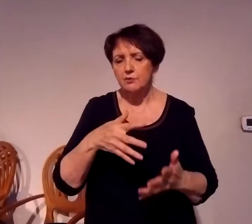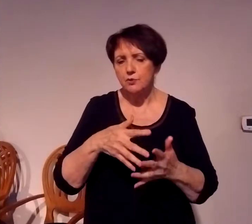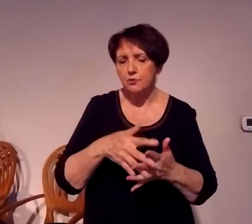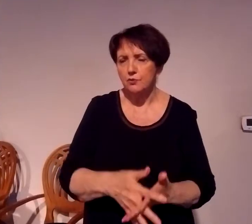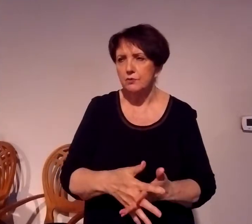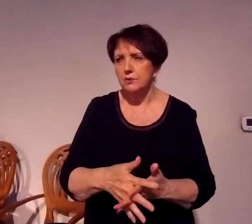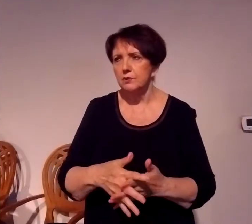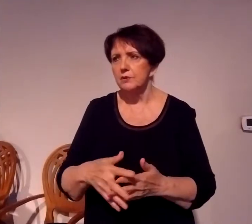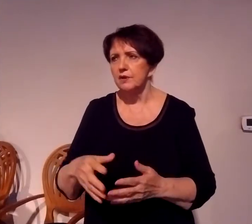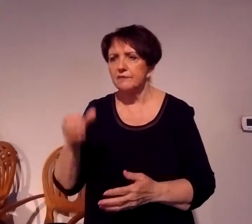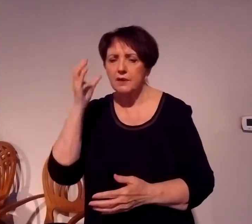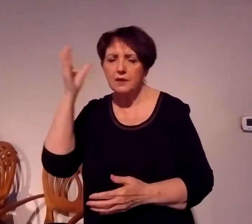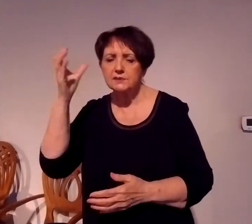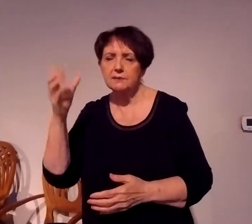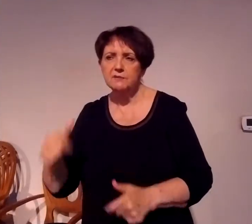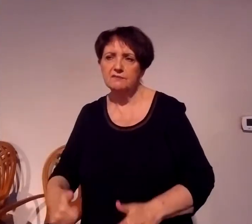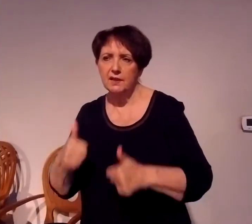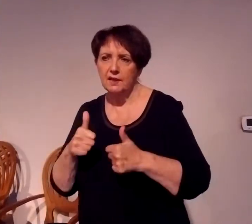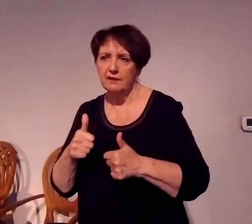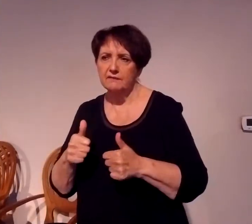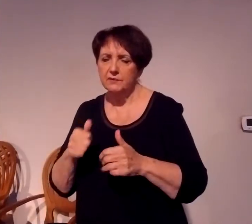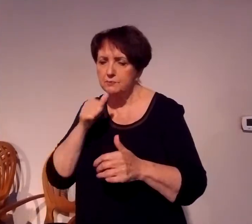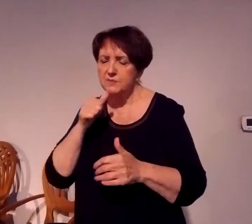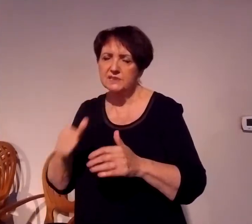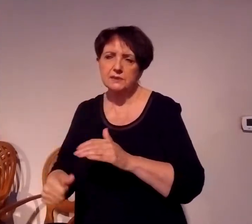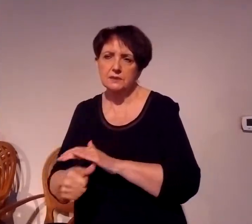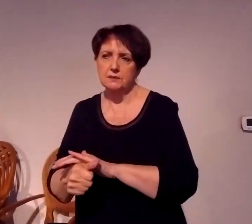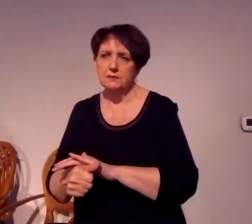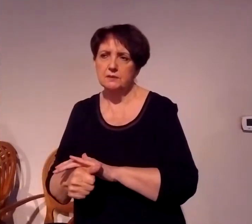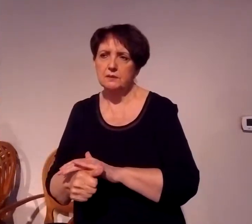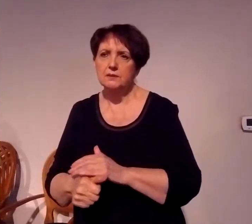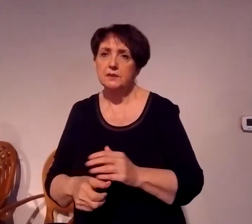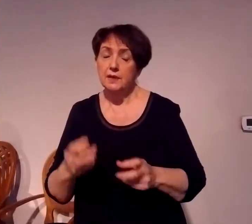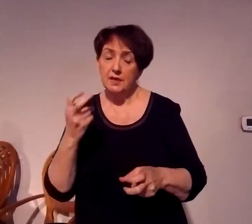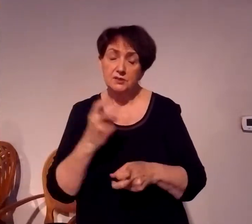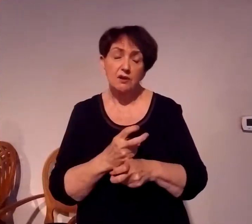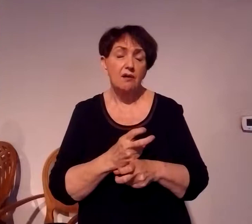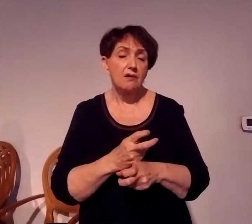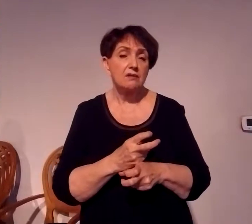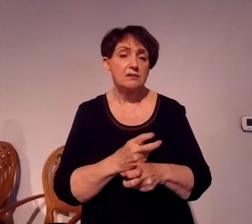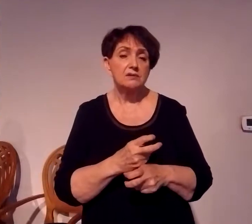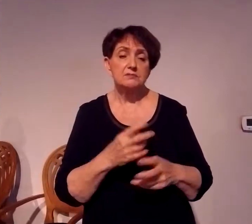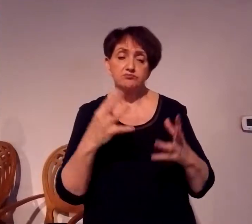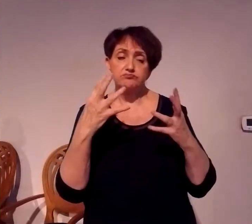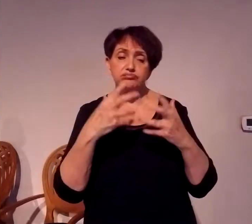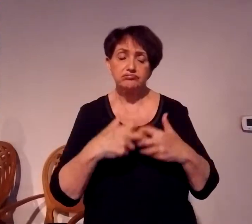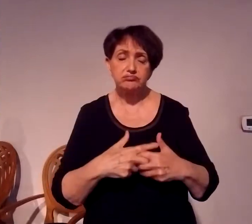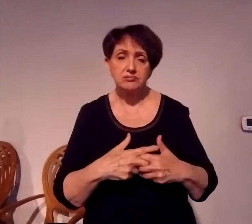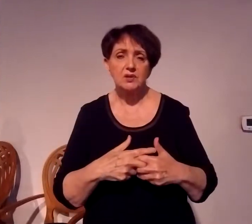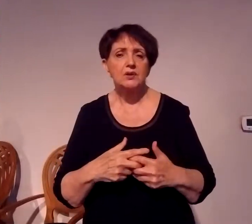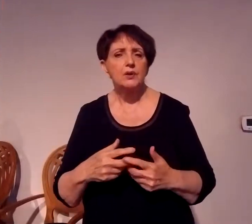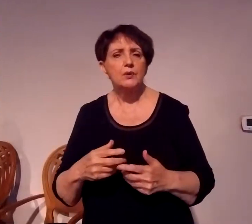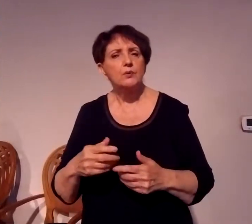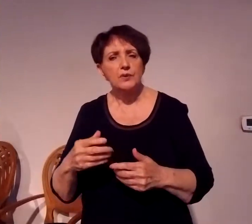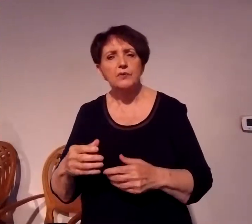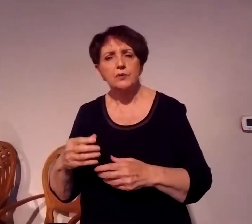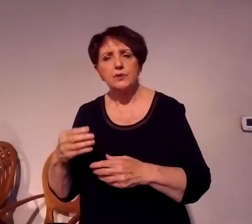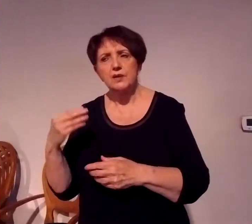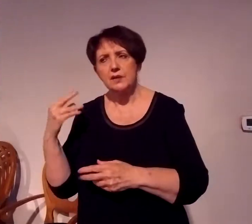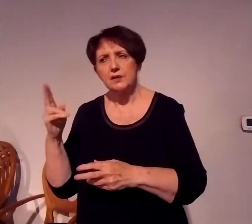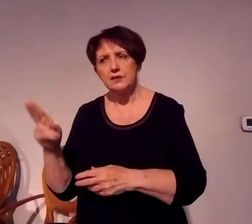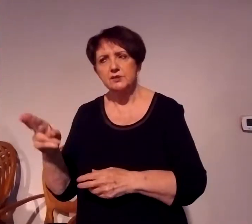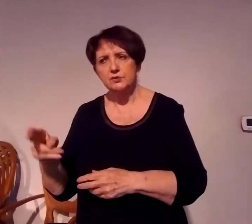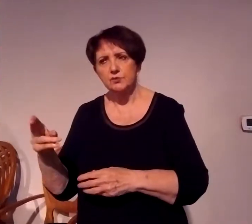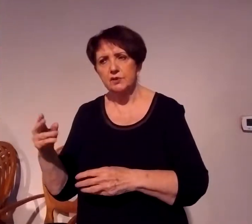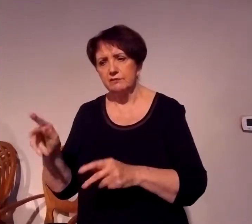mystical concept of life. And it can be hard, indeed, to reconcile with much of human history now